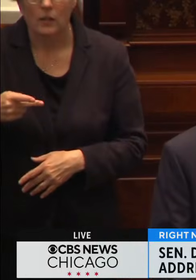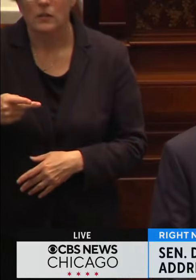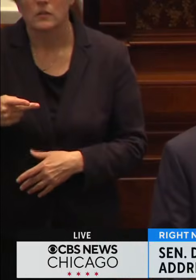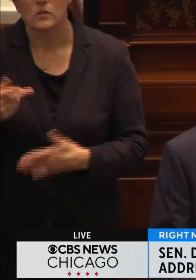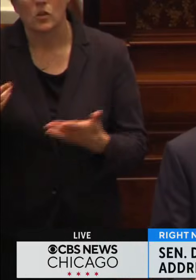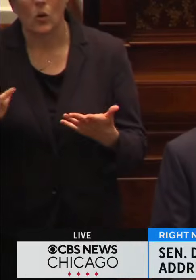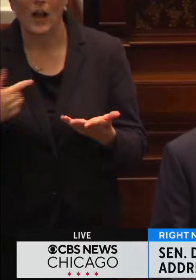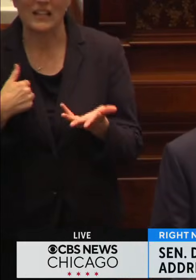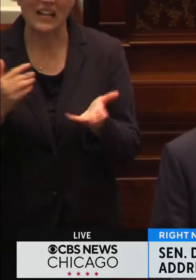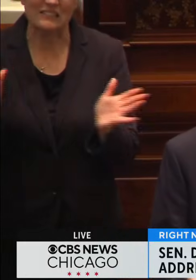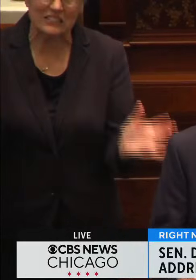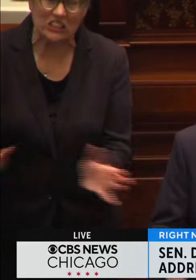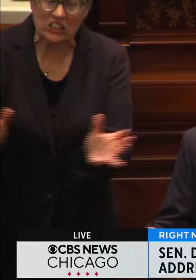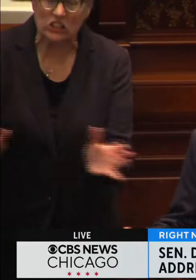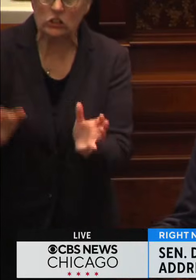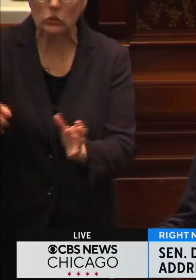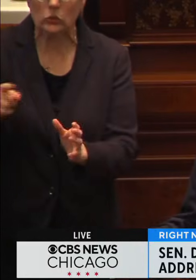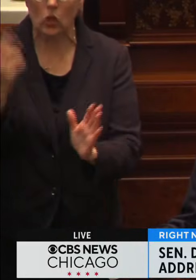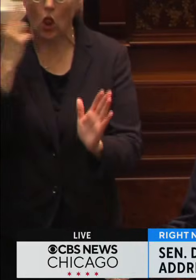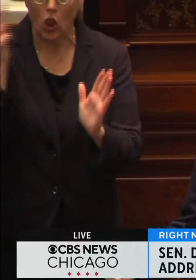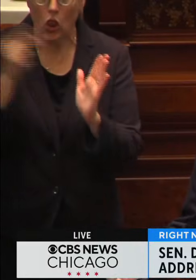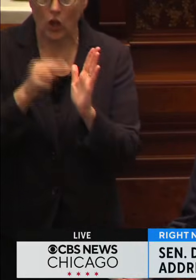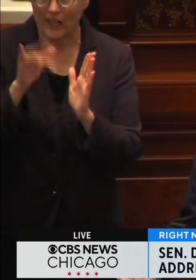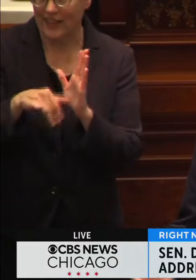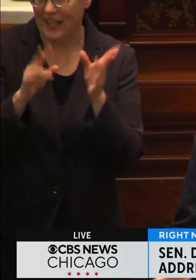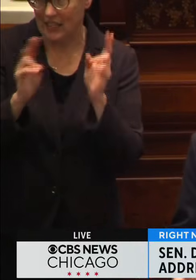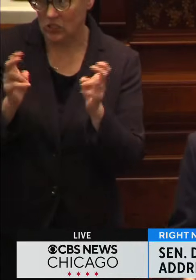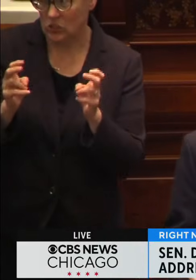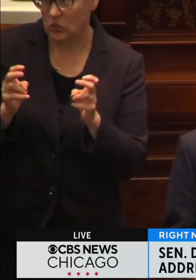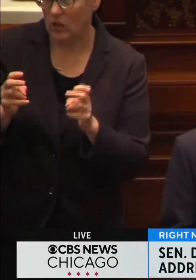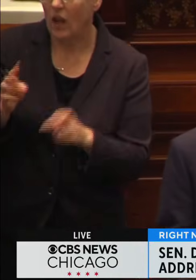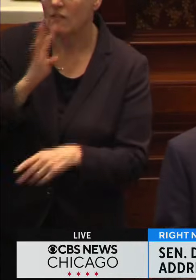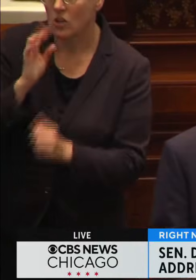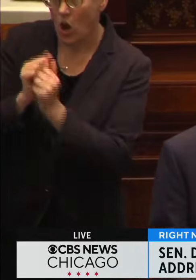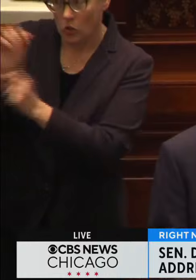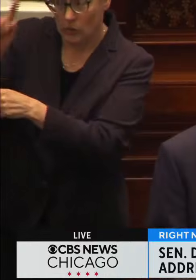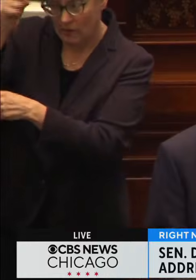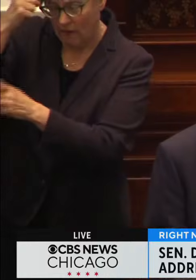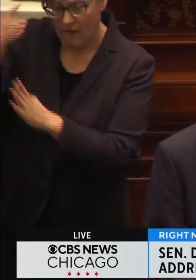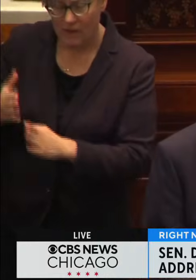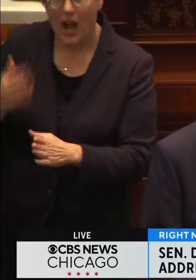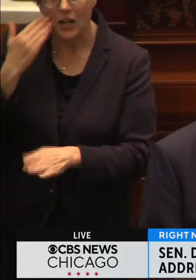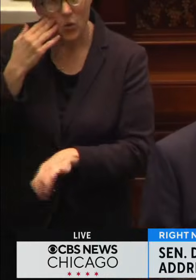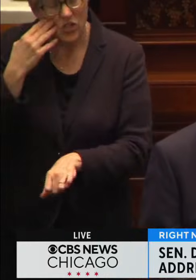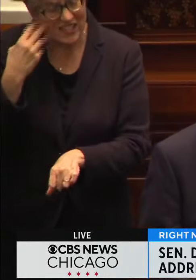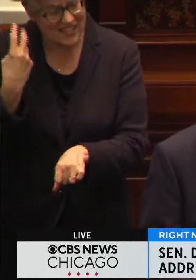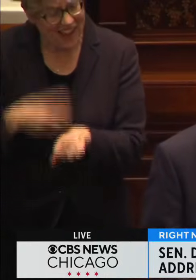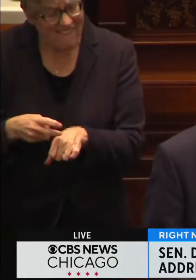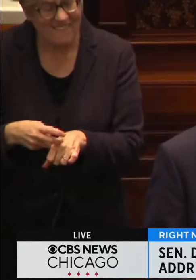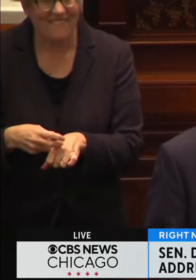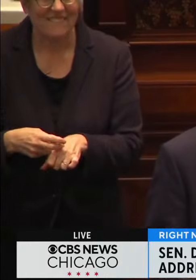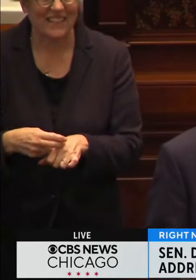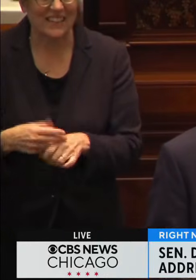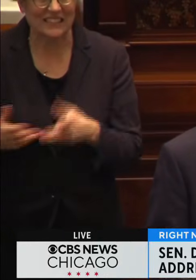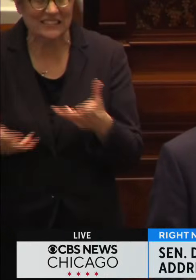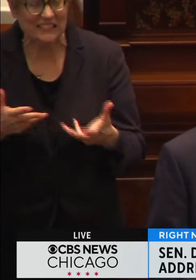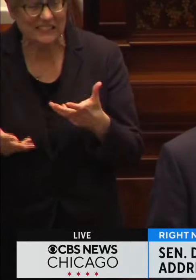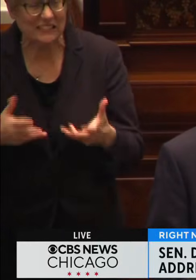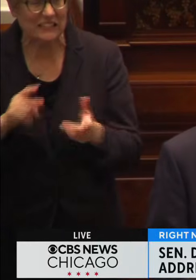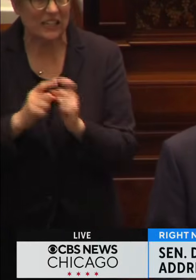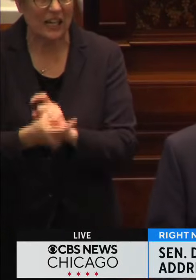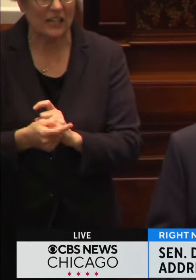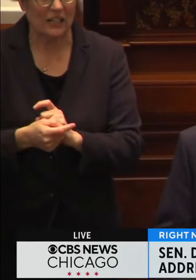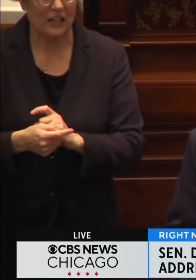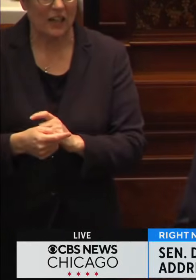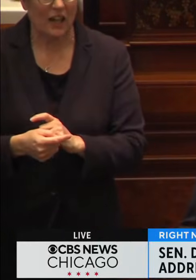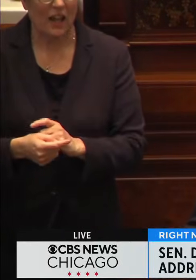a look at this. I know the governor and I have talked about it. It's a tough ask, and consider the fact that in Washington,